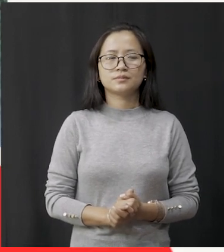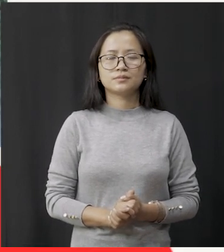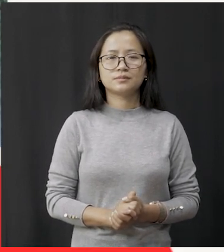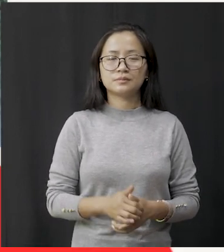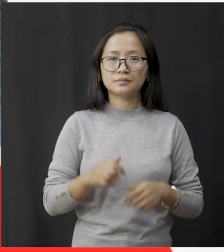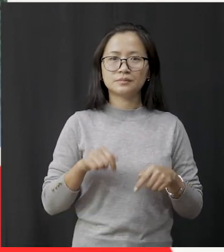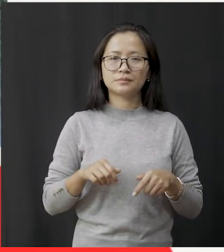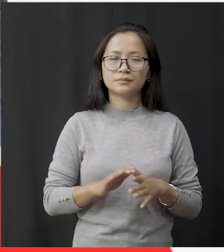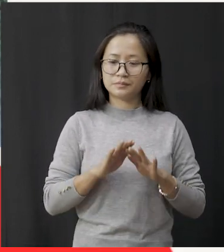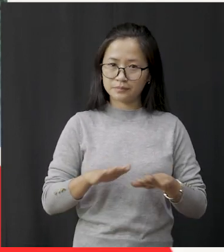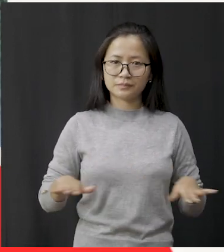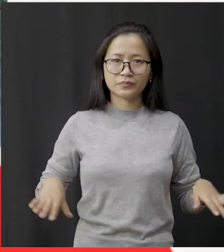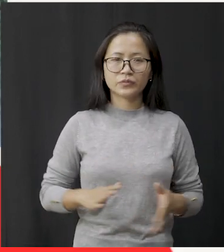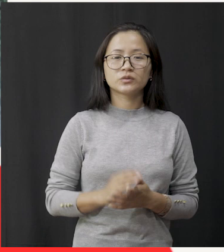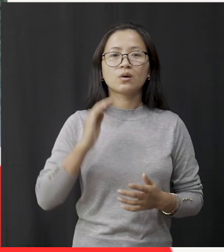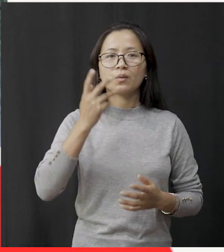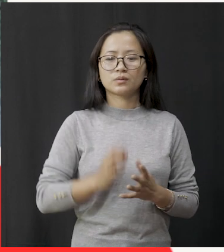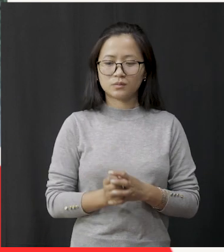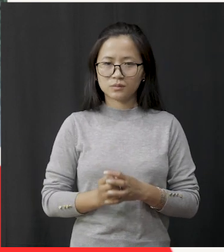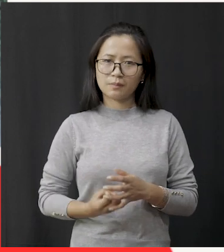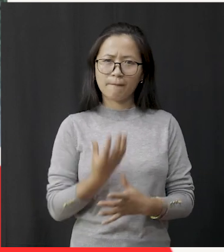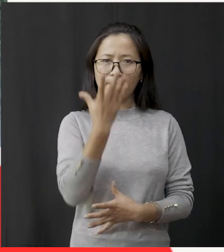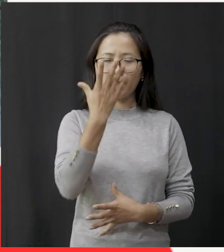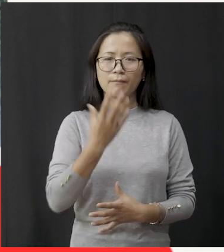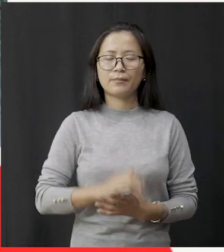Now students, when it is morning,